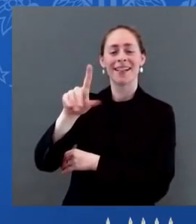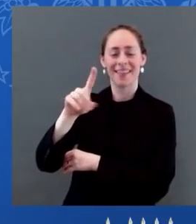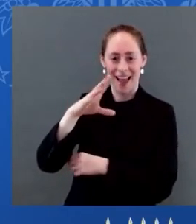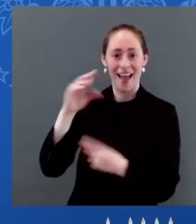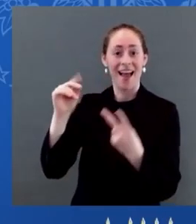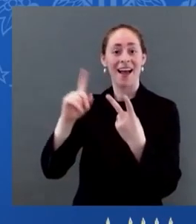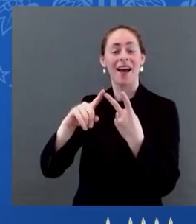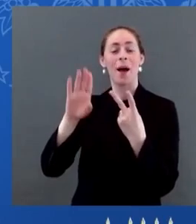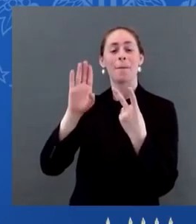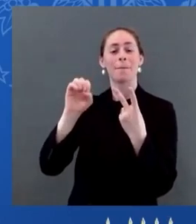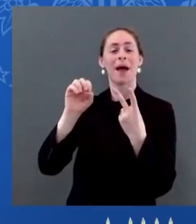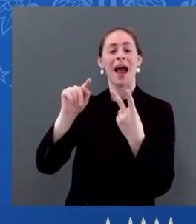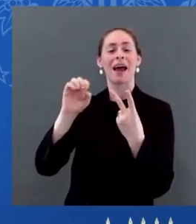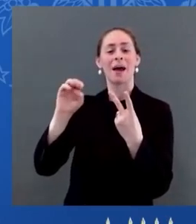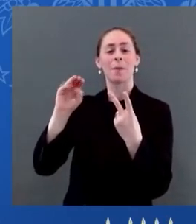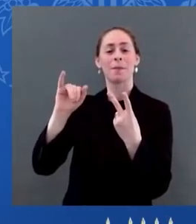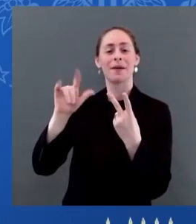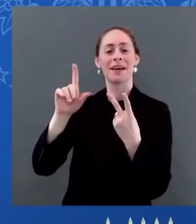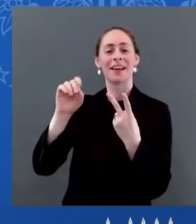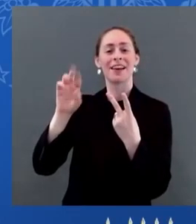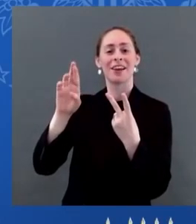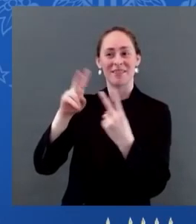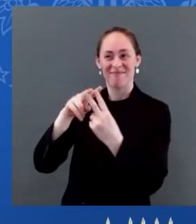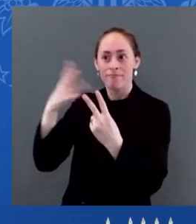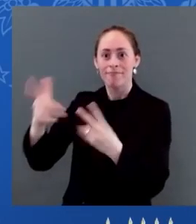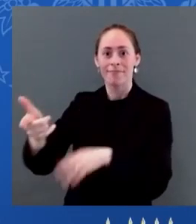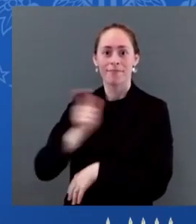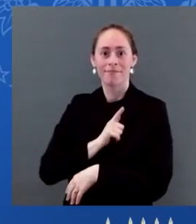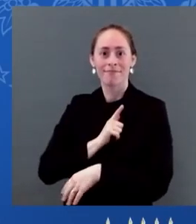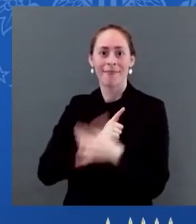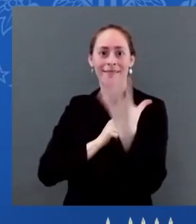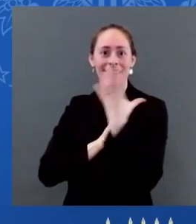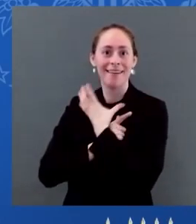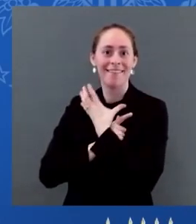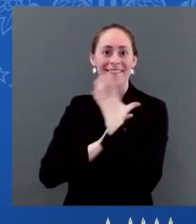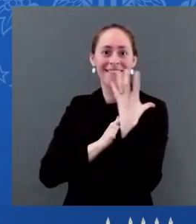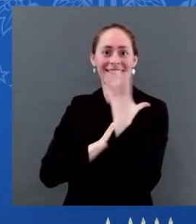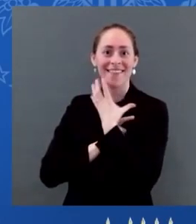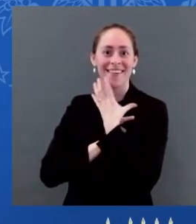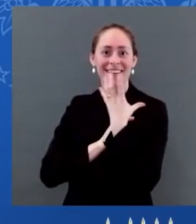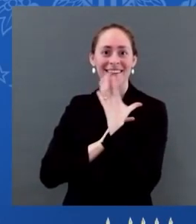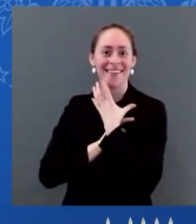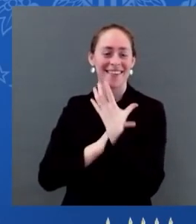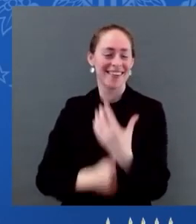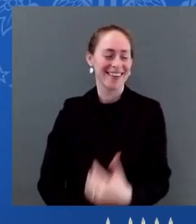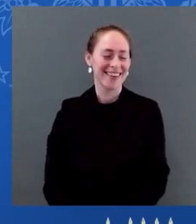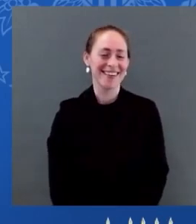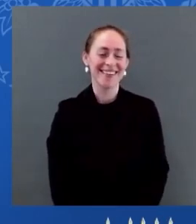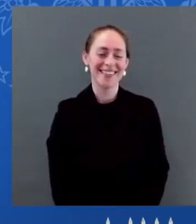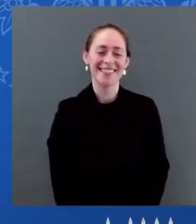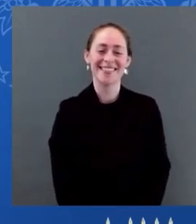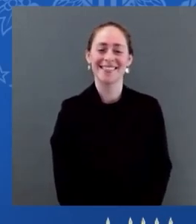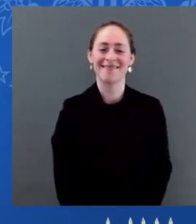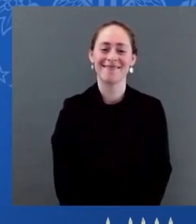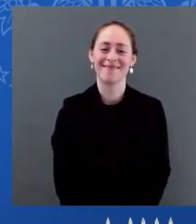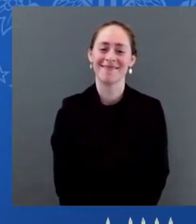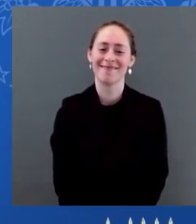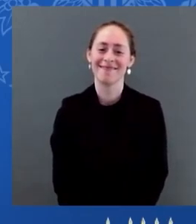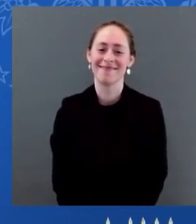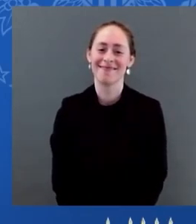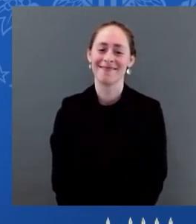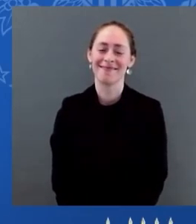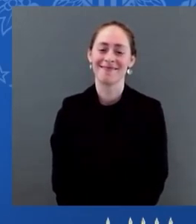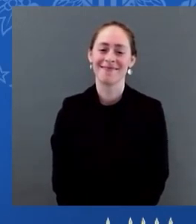away this year after dedicating that essential institution. Anson passed away in 2012, and this